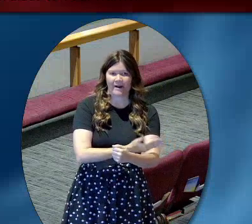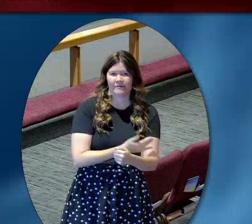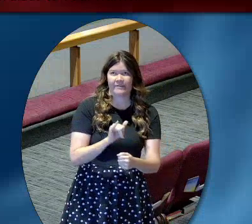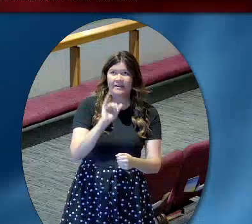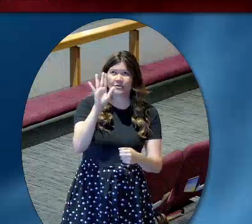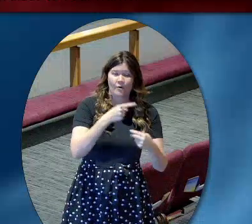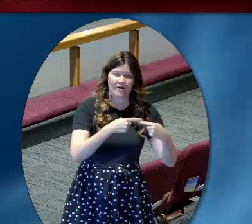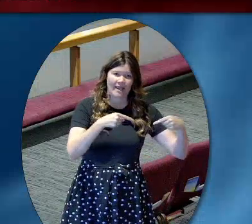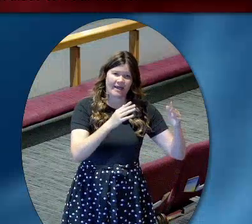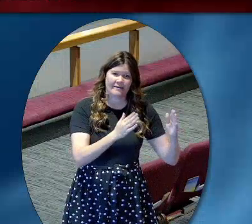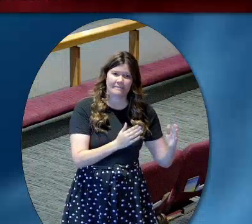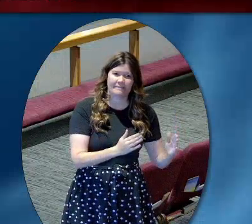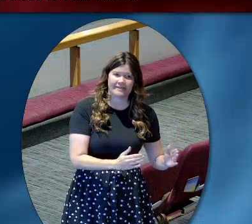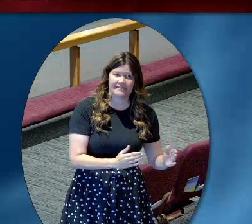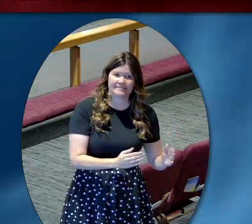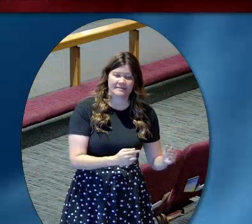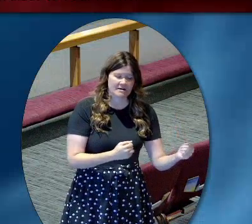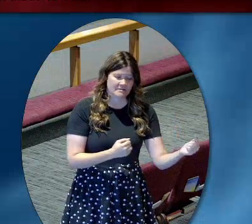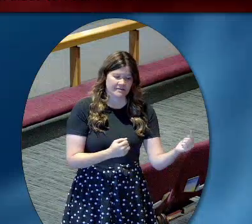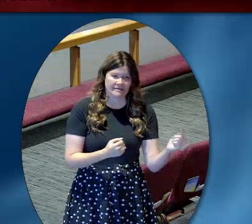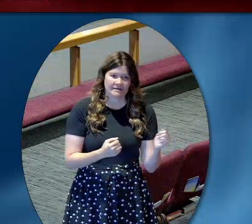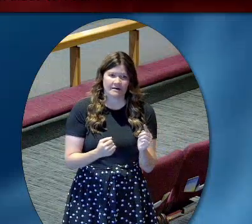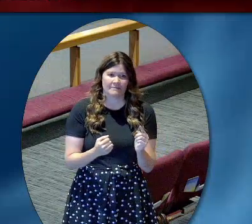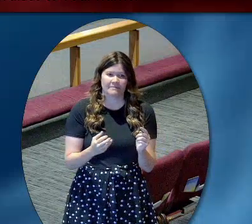enemies come cringing to you.